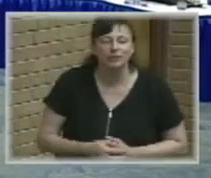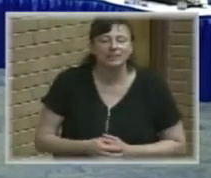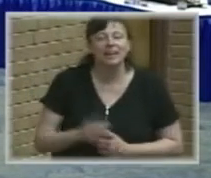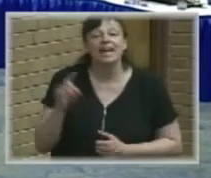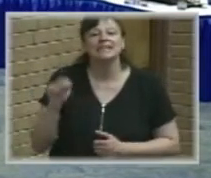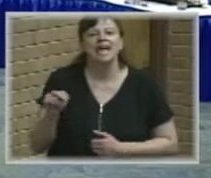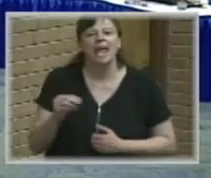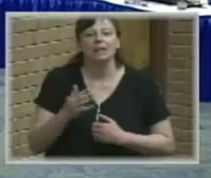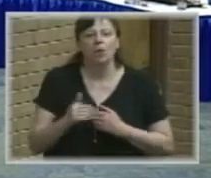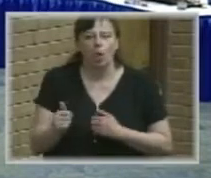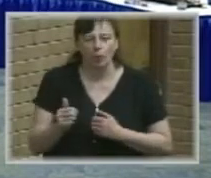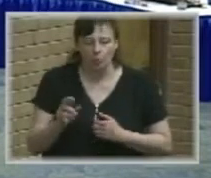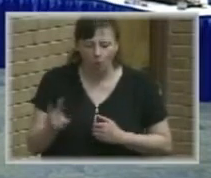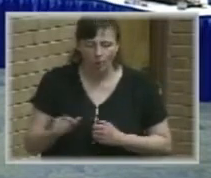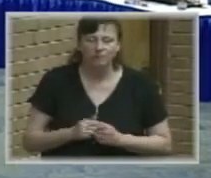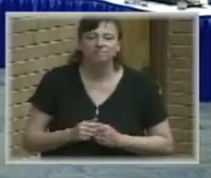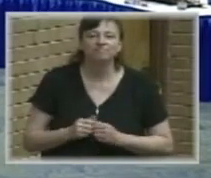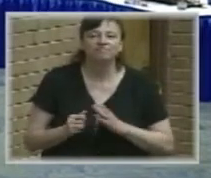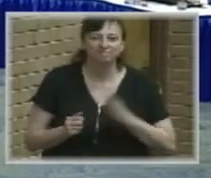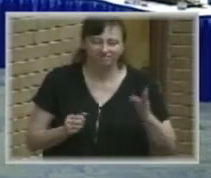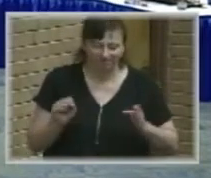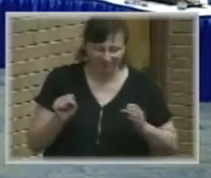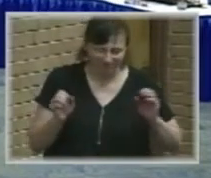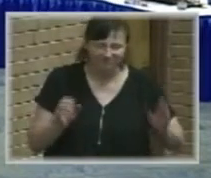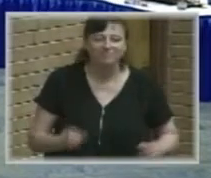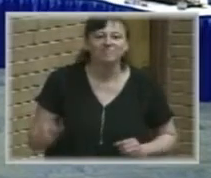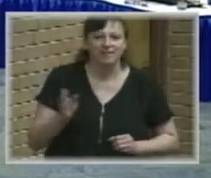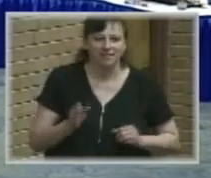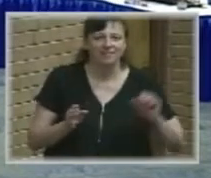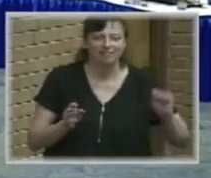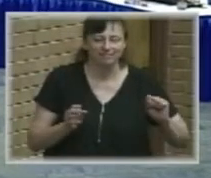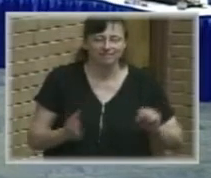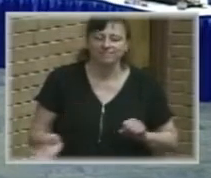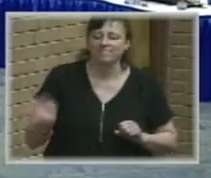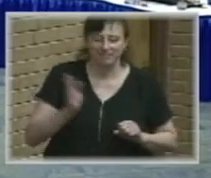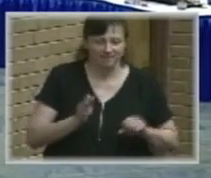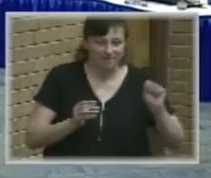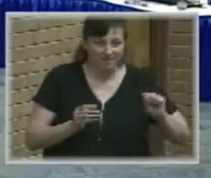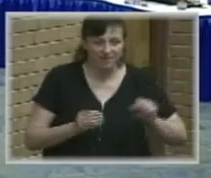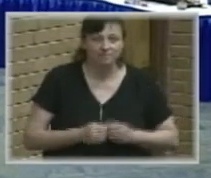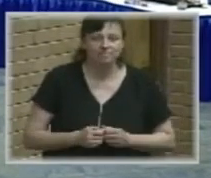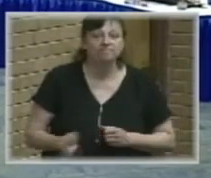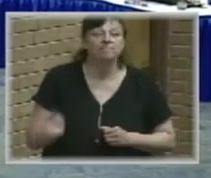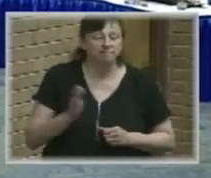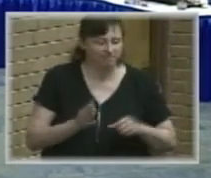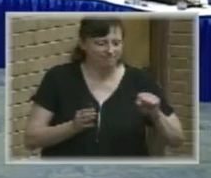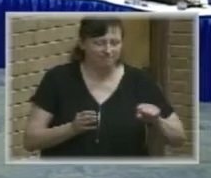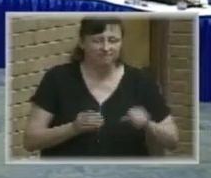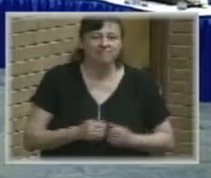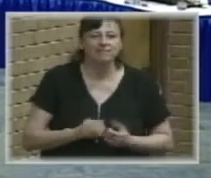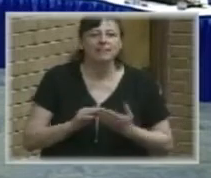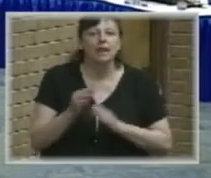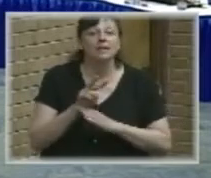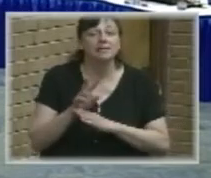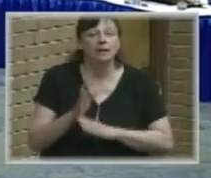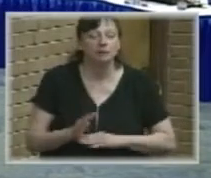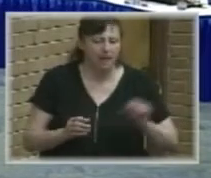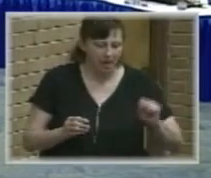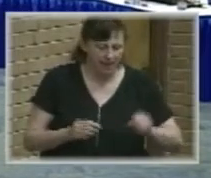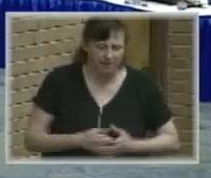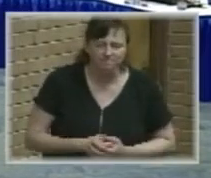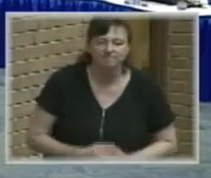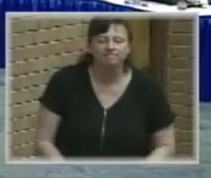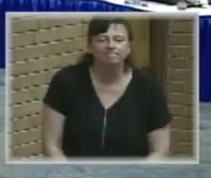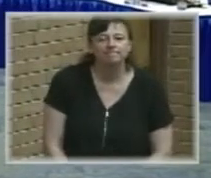Dan, please call the roll. Councilmember DePonzio. Aye. Councilmember Werner. Aye. Councilmember Wilt. Aye. Councilmember Corrado. Aye. Supervisor Mealy.